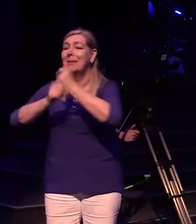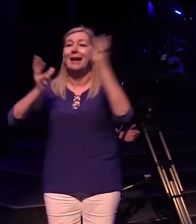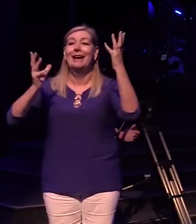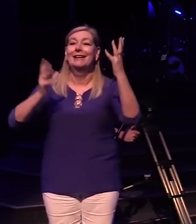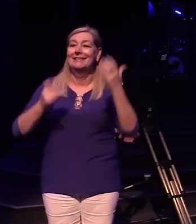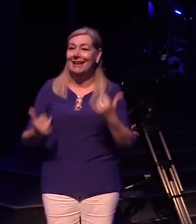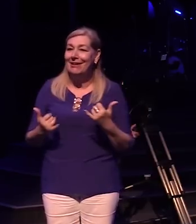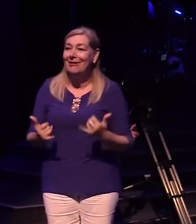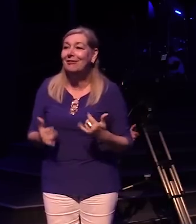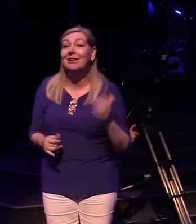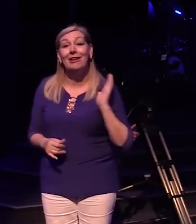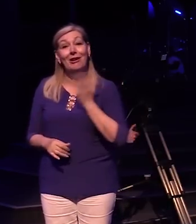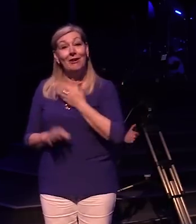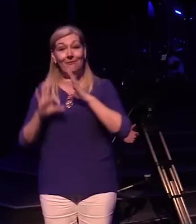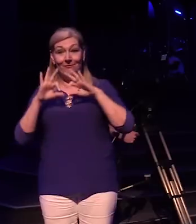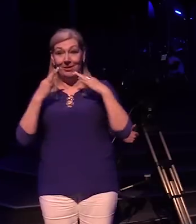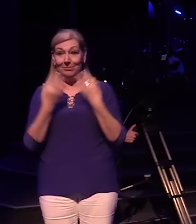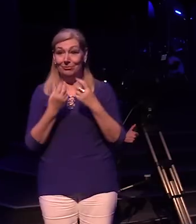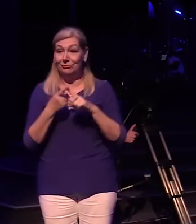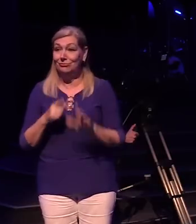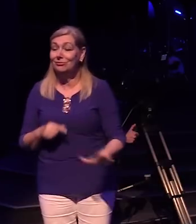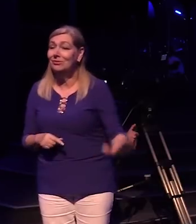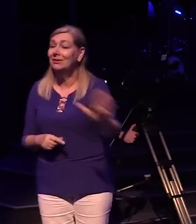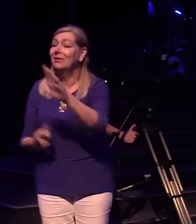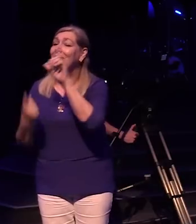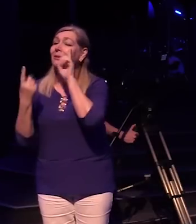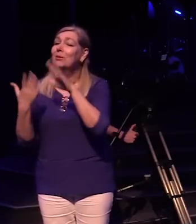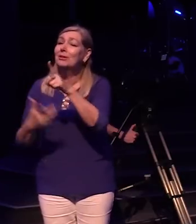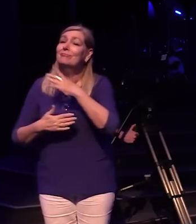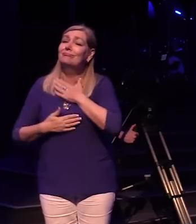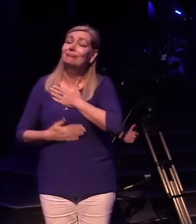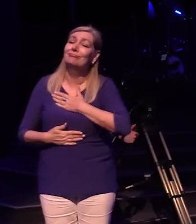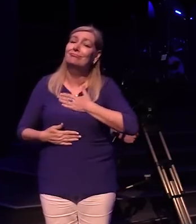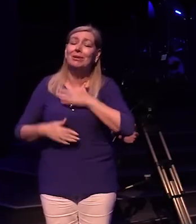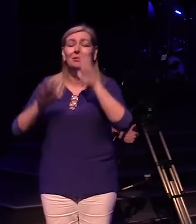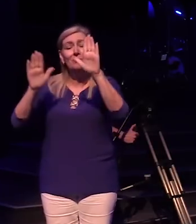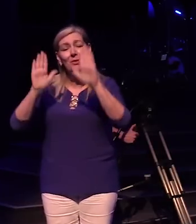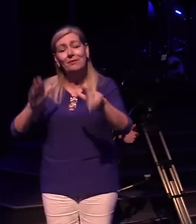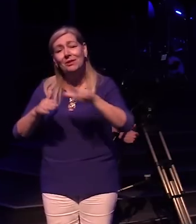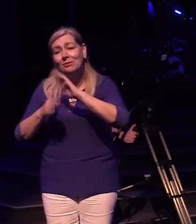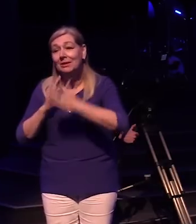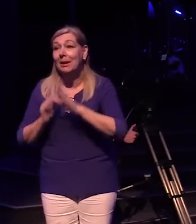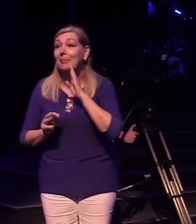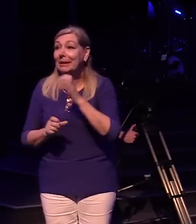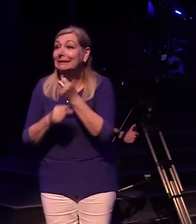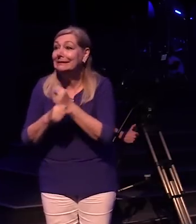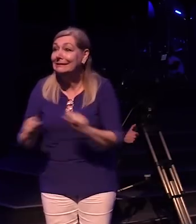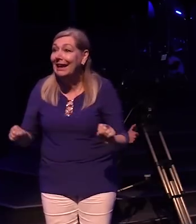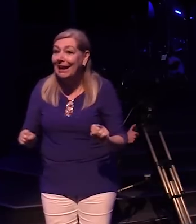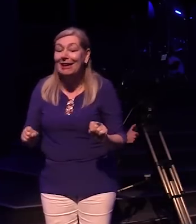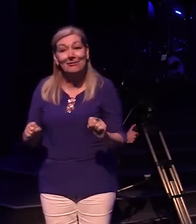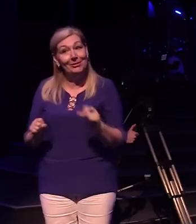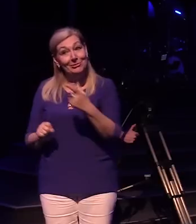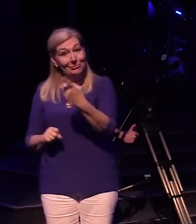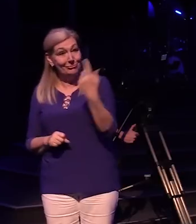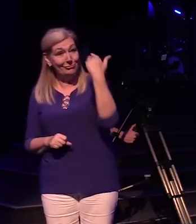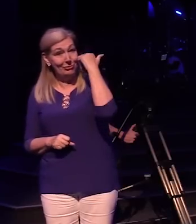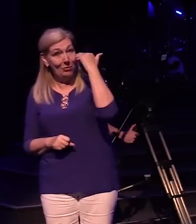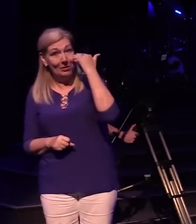our family to yours, we hope you have an amazing weekend. Be safe. Be safe. Yeah, no, you know,